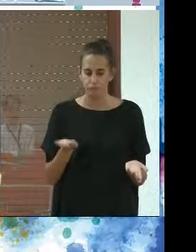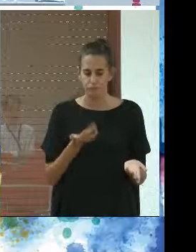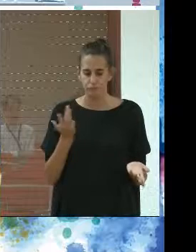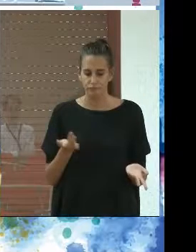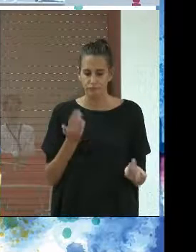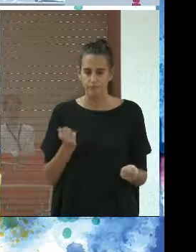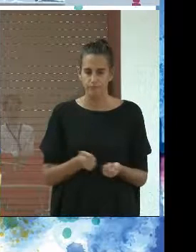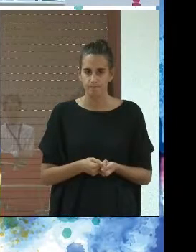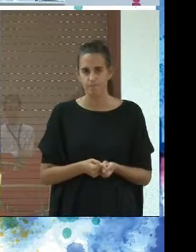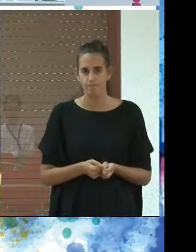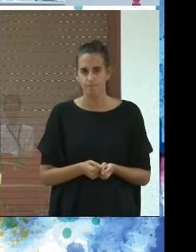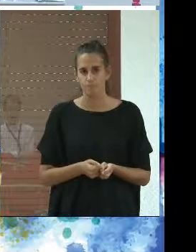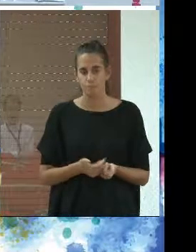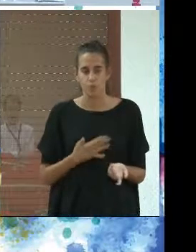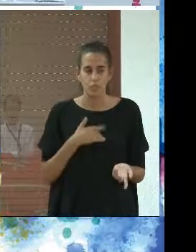sometimes